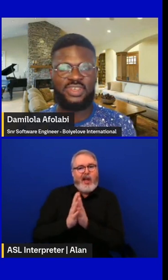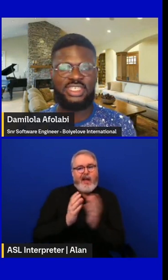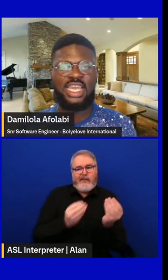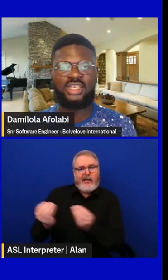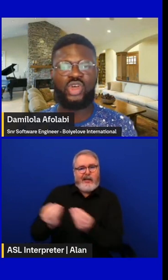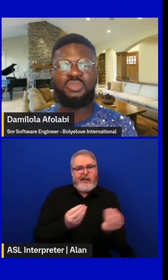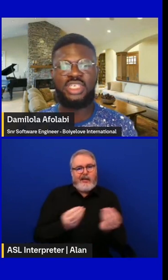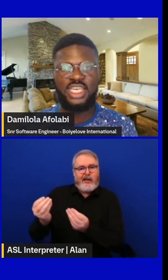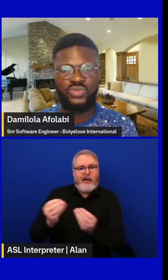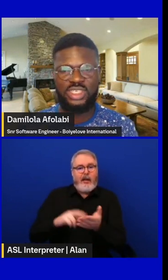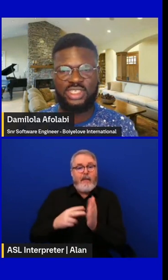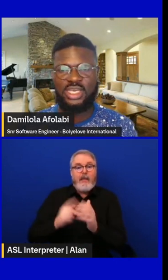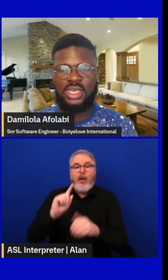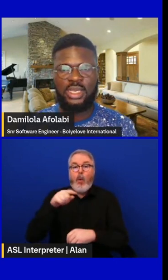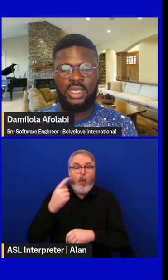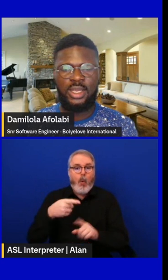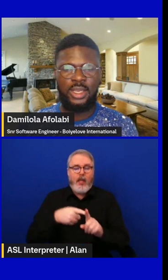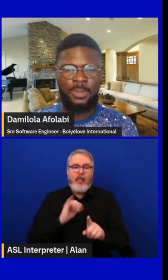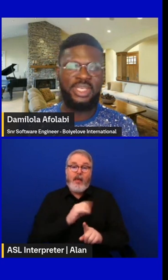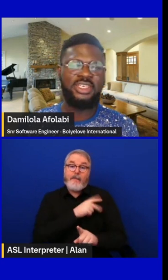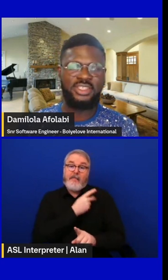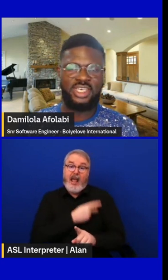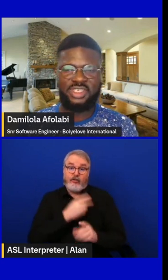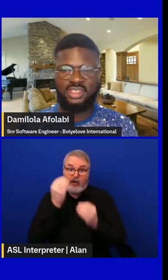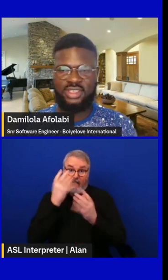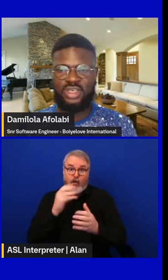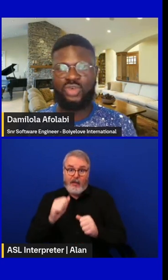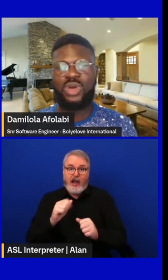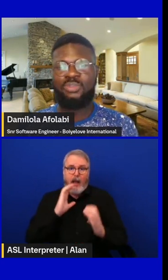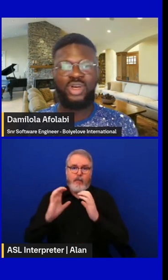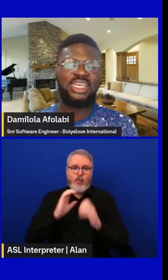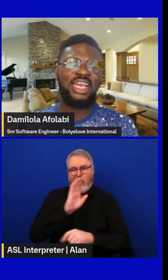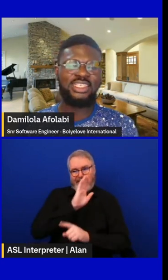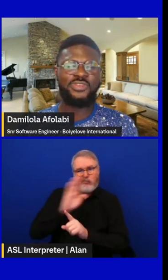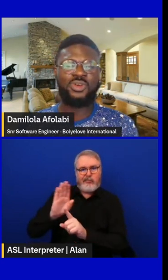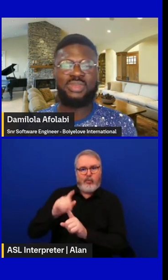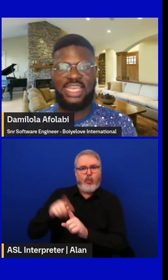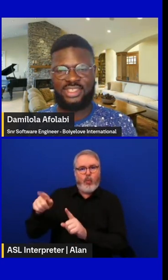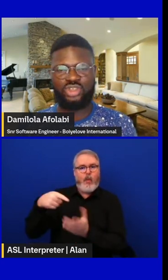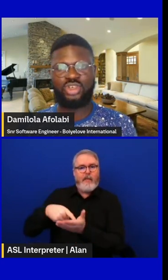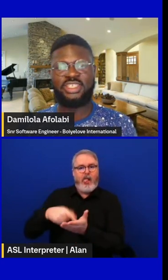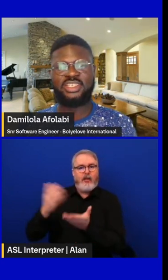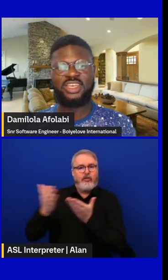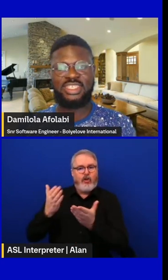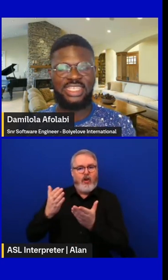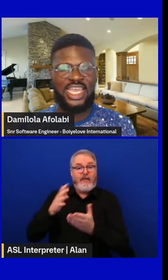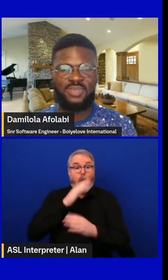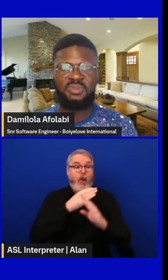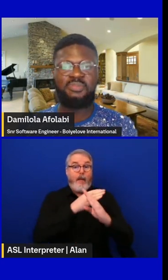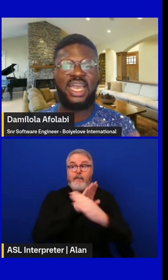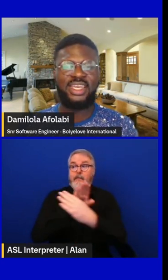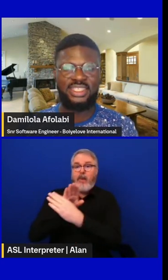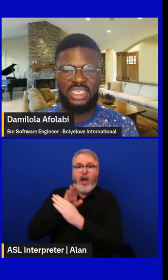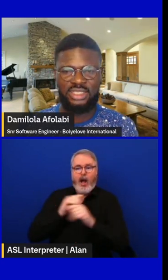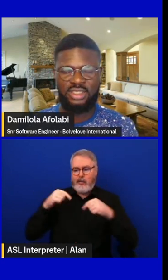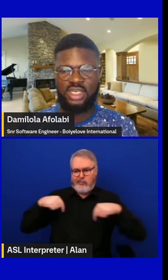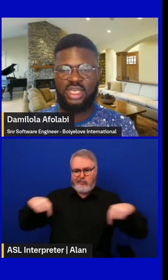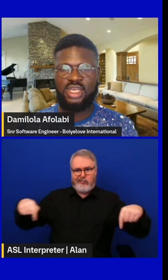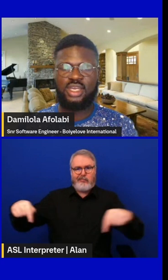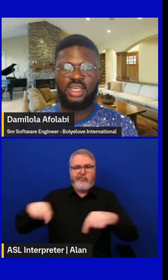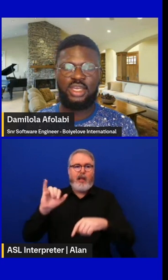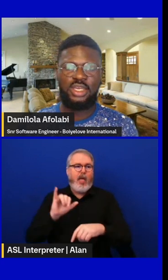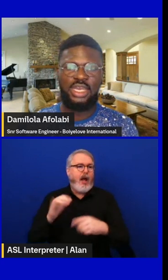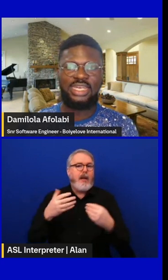record service can communicate with billing service while blocking access from less trusted services like maybe